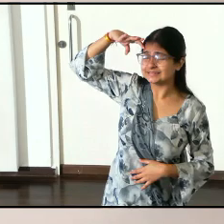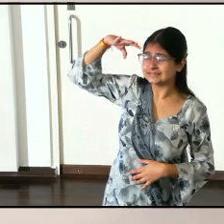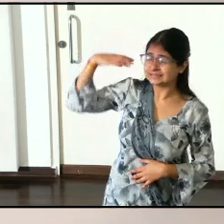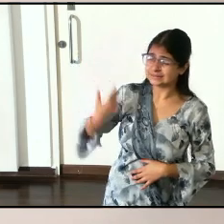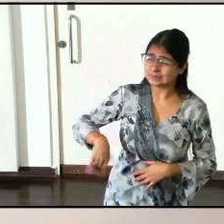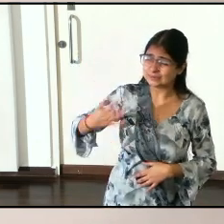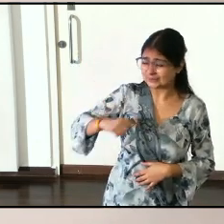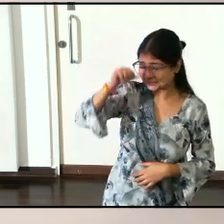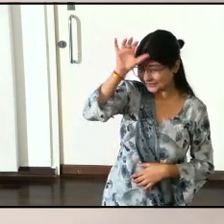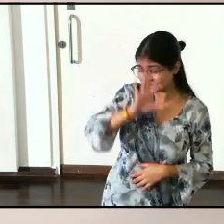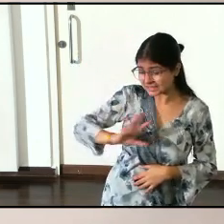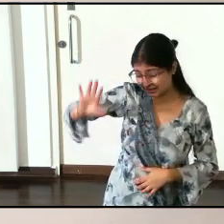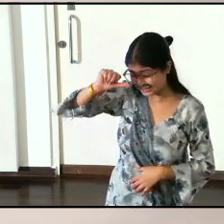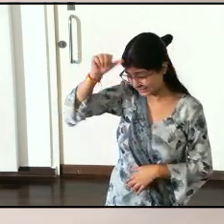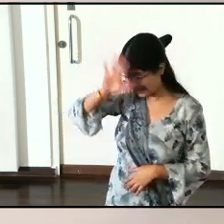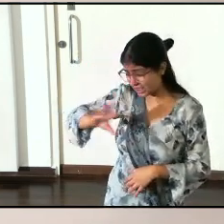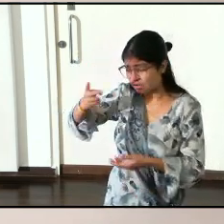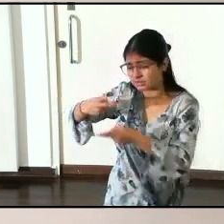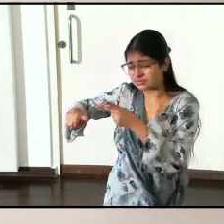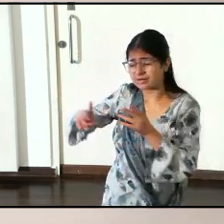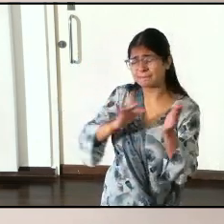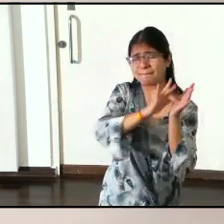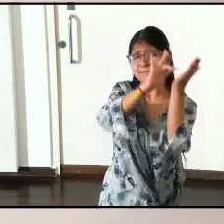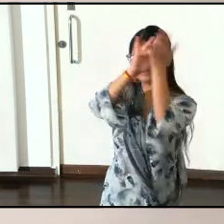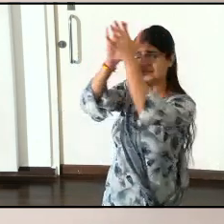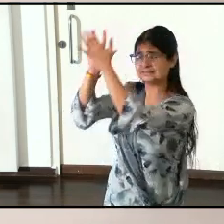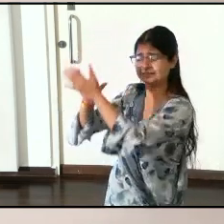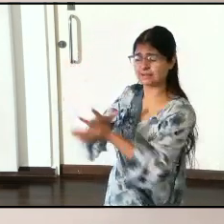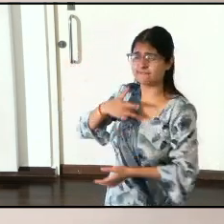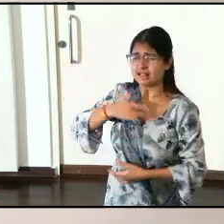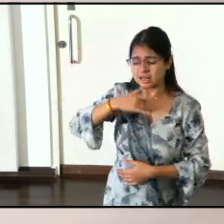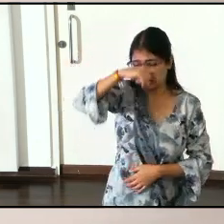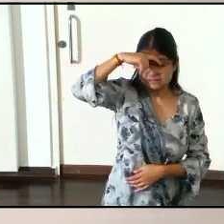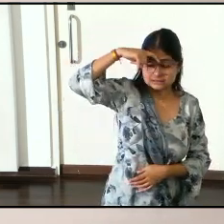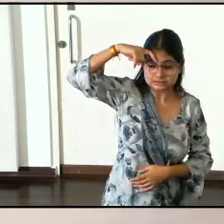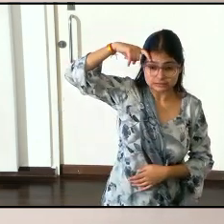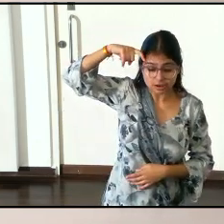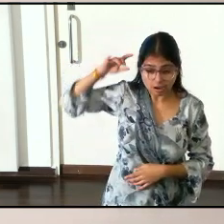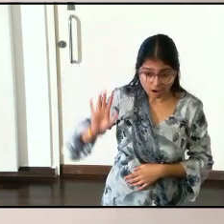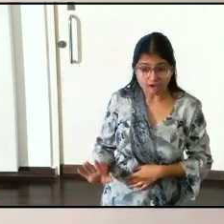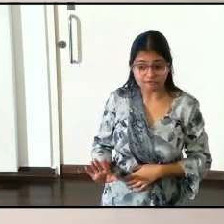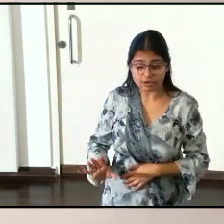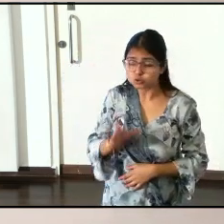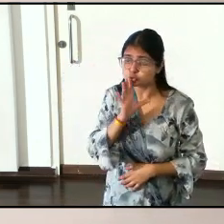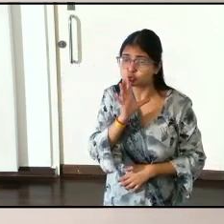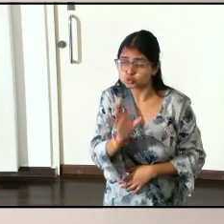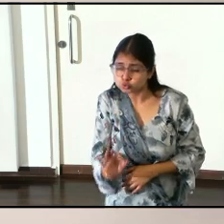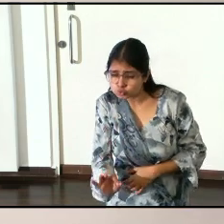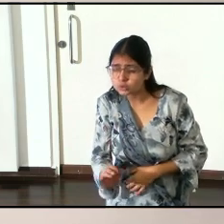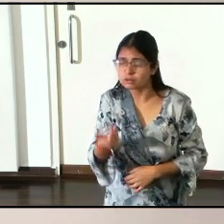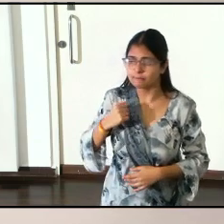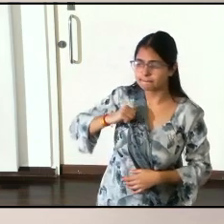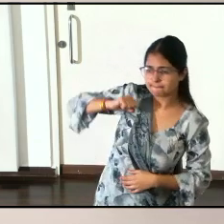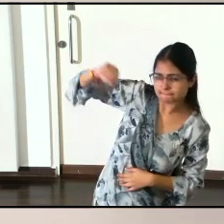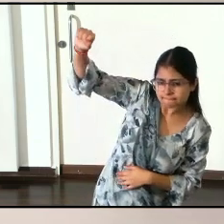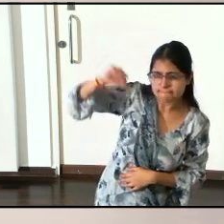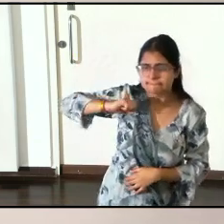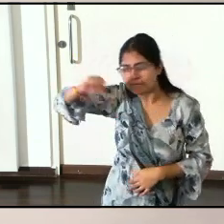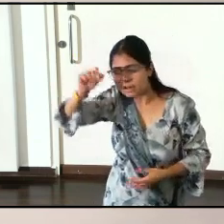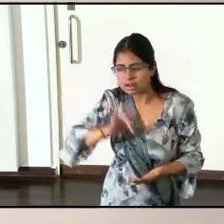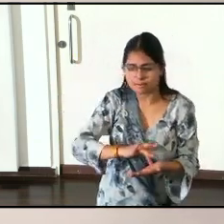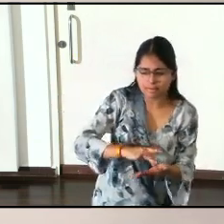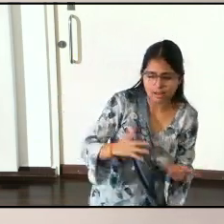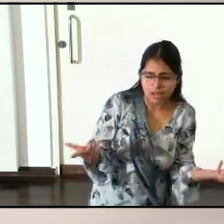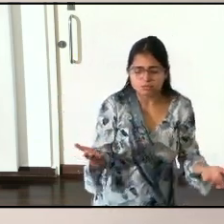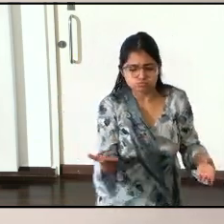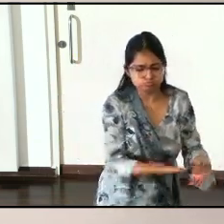and many parts of our country are hot and humid. So, apart from the fact of whether activists kept their material, whether they were thinking